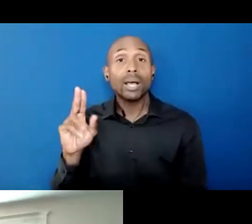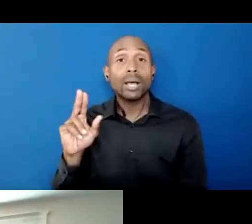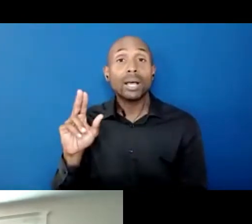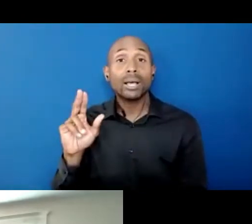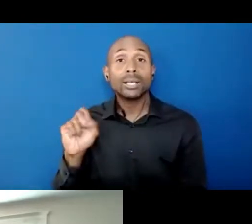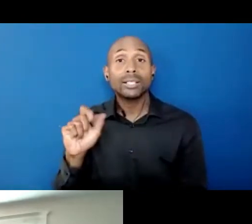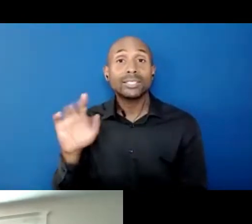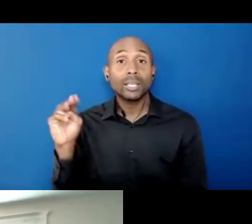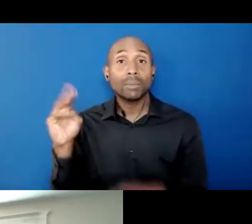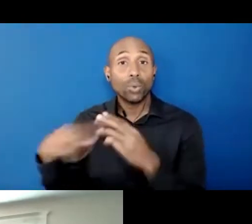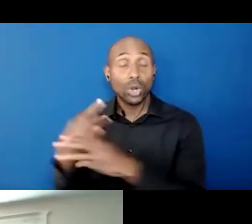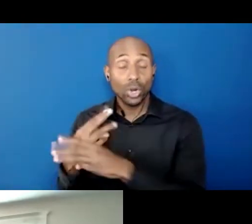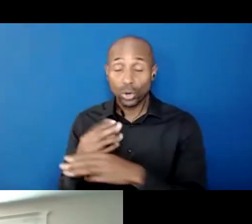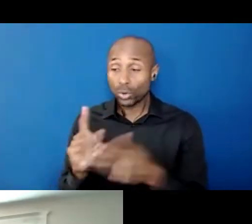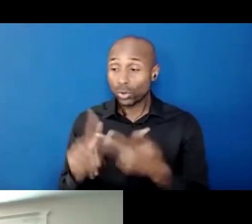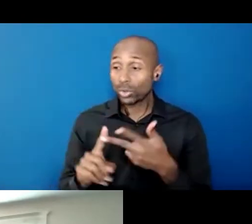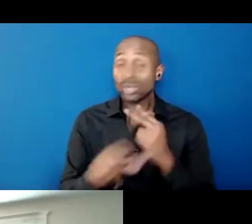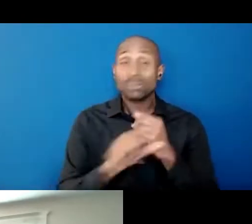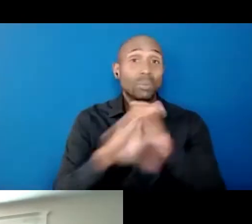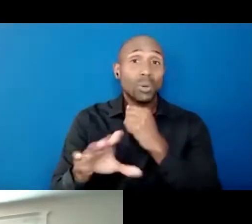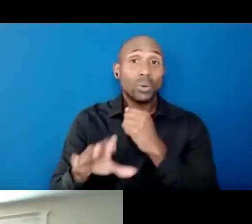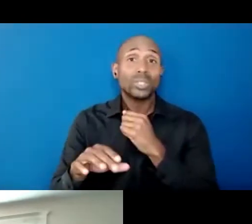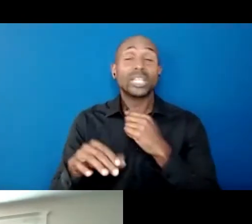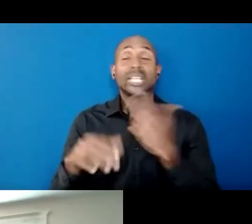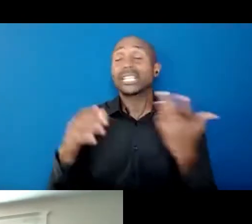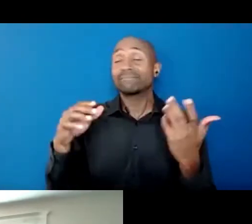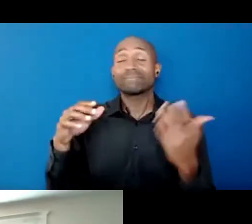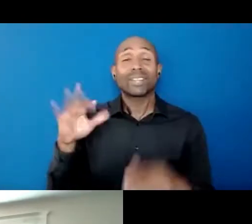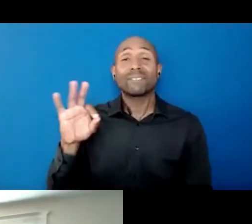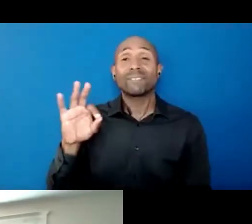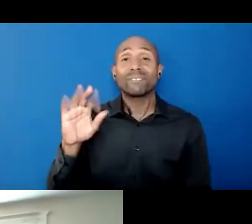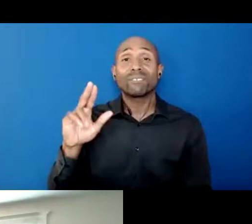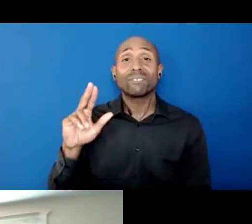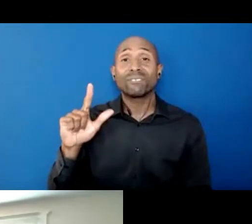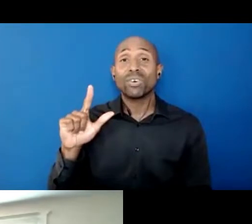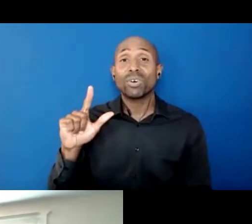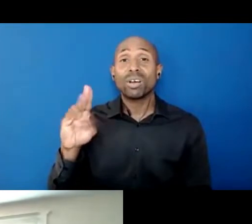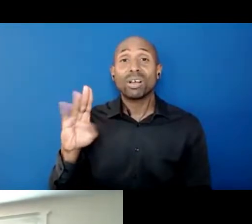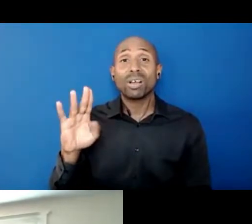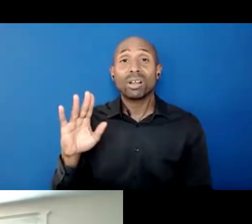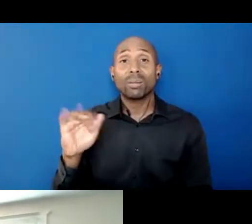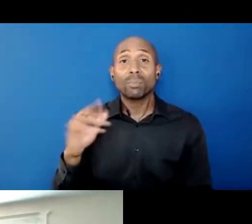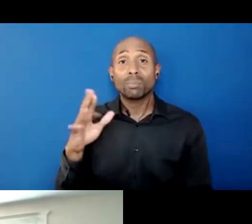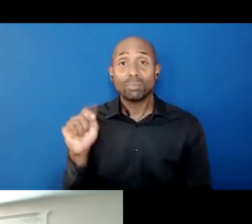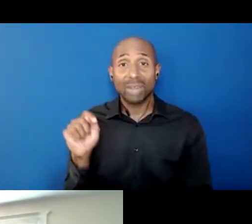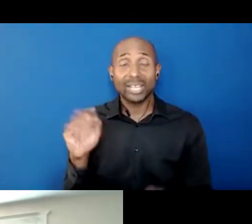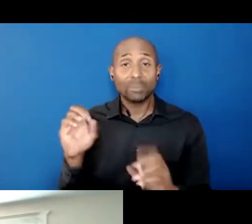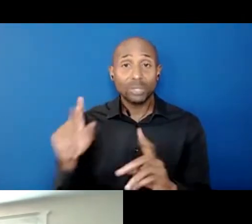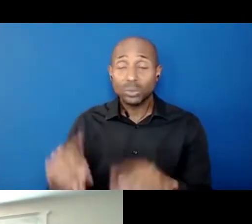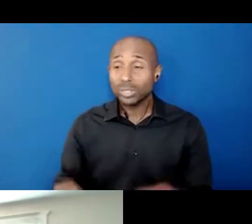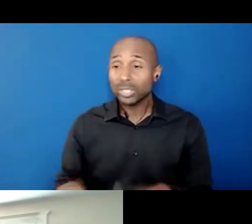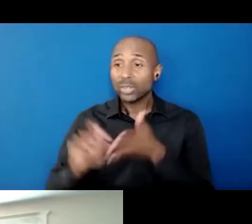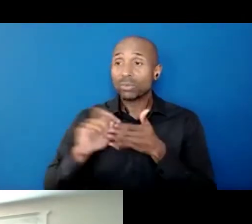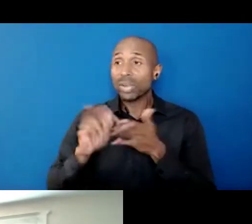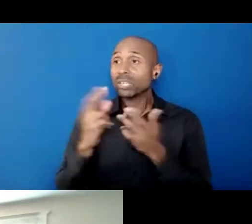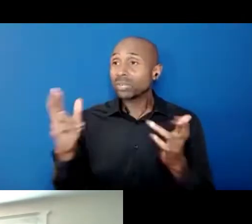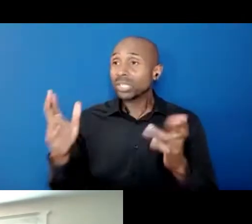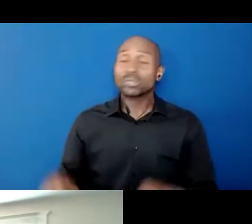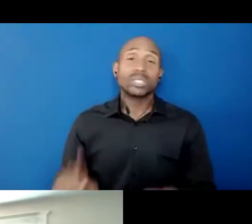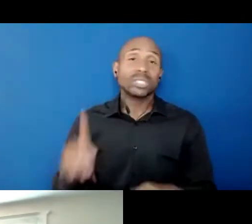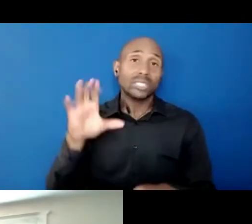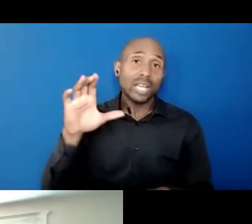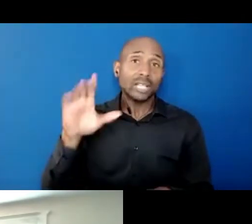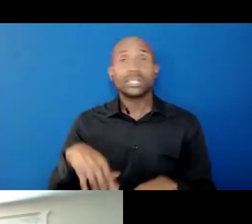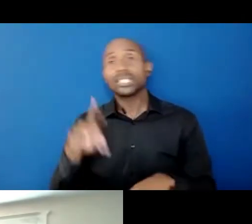opportunities, writing a resource document on disability-related sports exchanges,